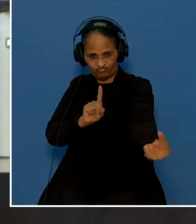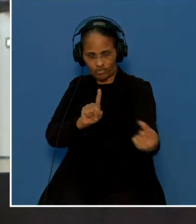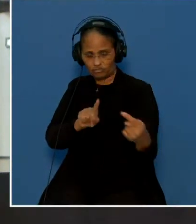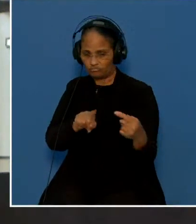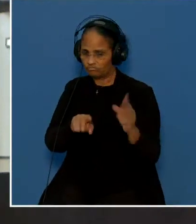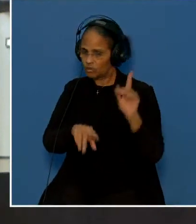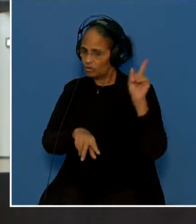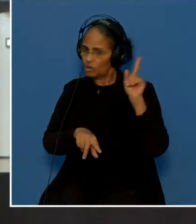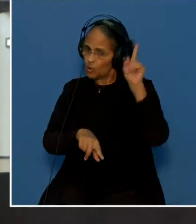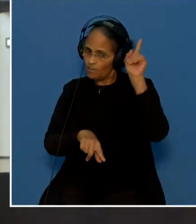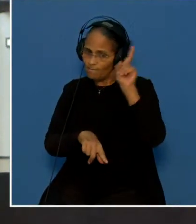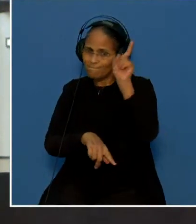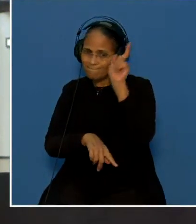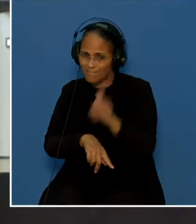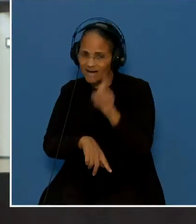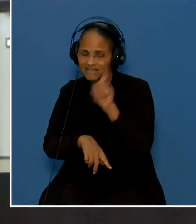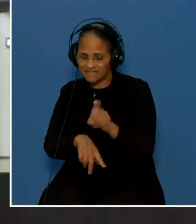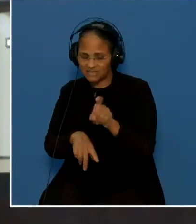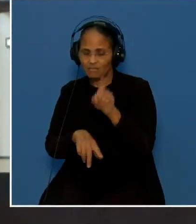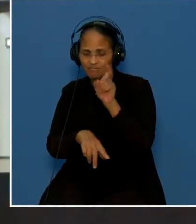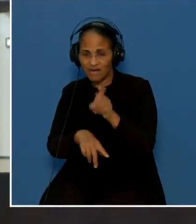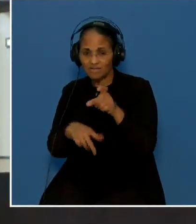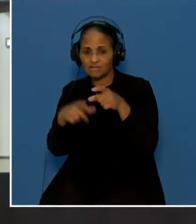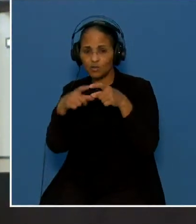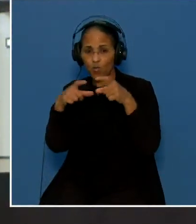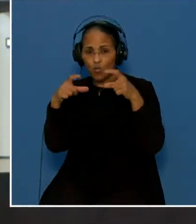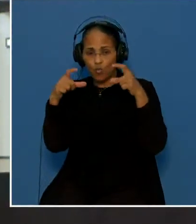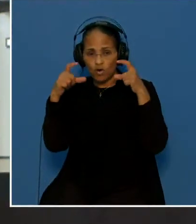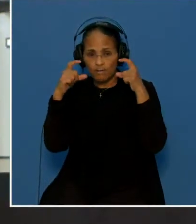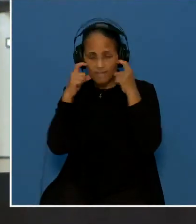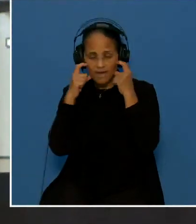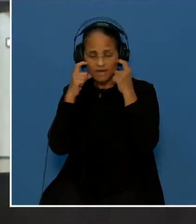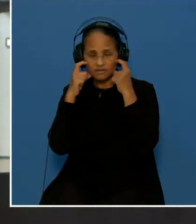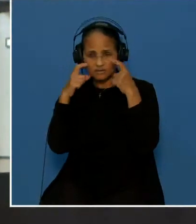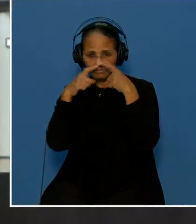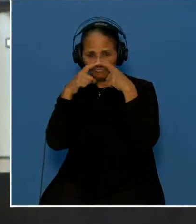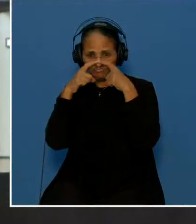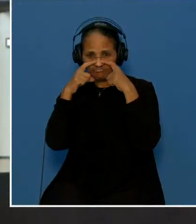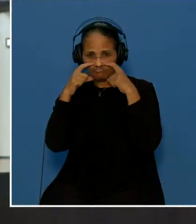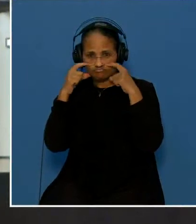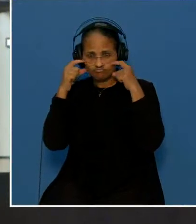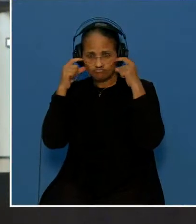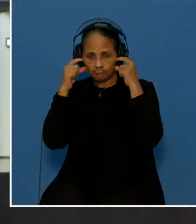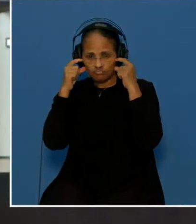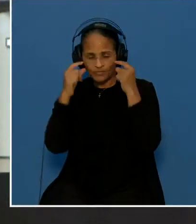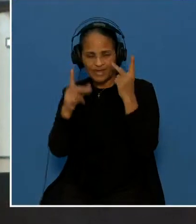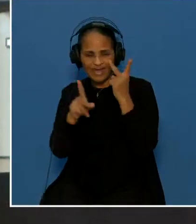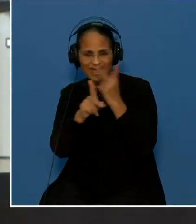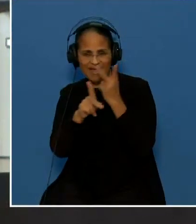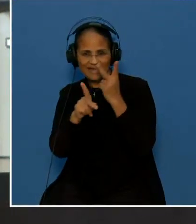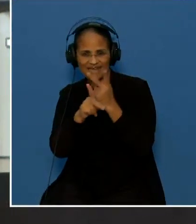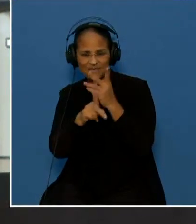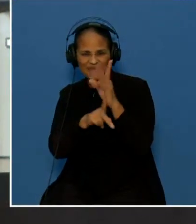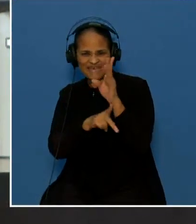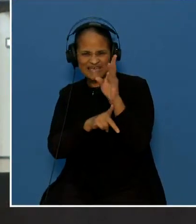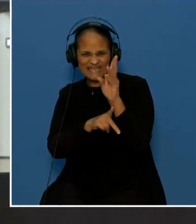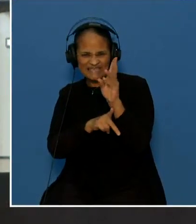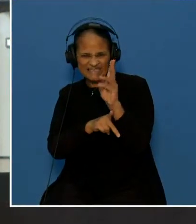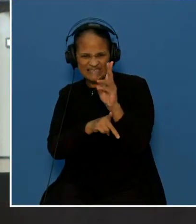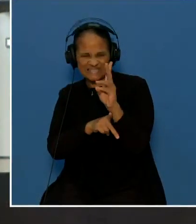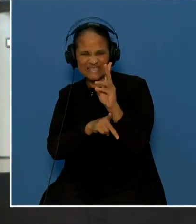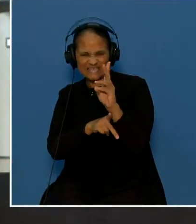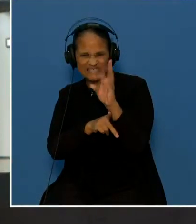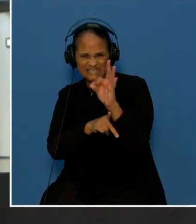Spectators must wear masks and keep 6 feet from each other.